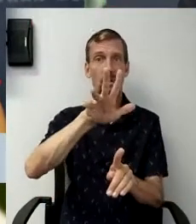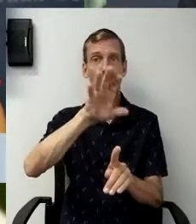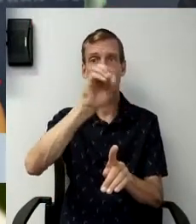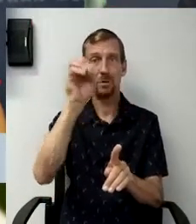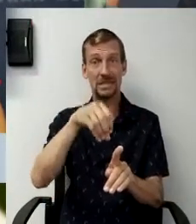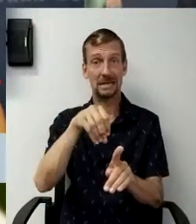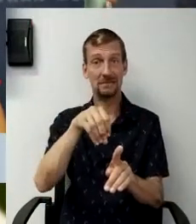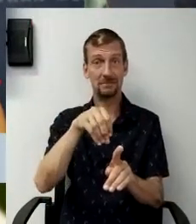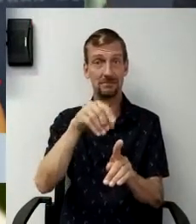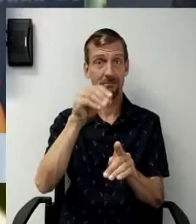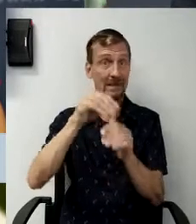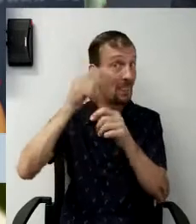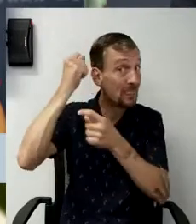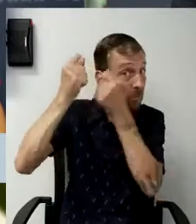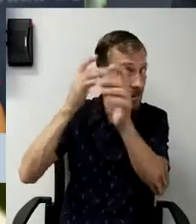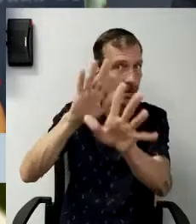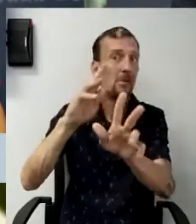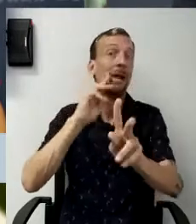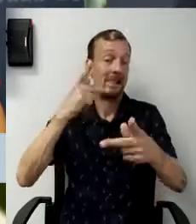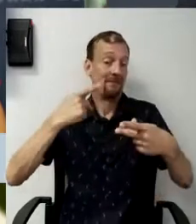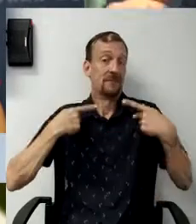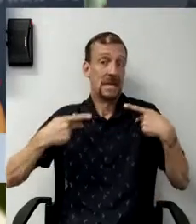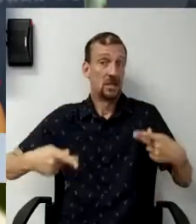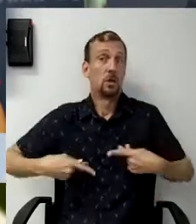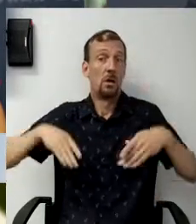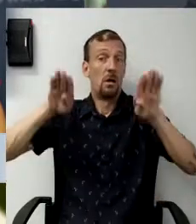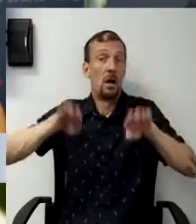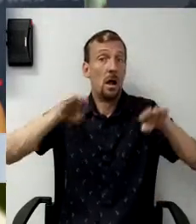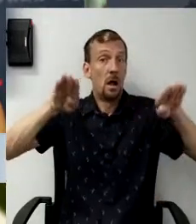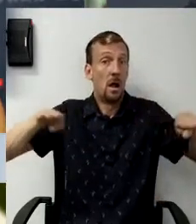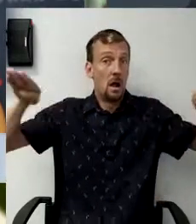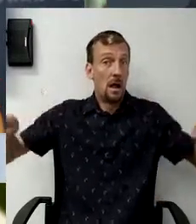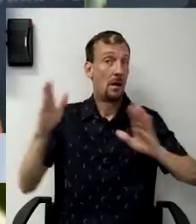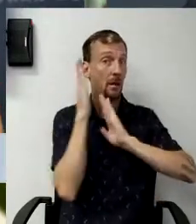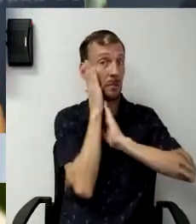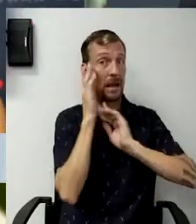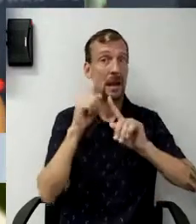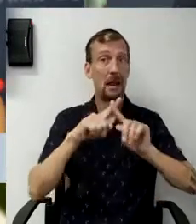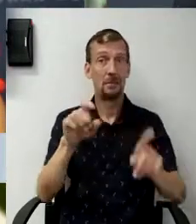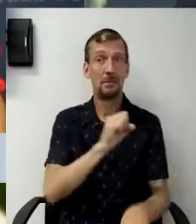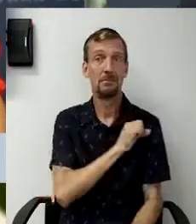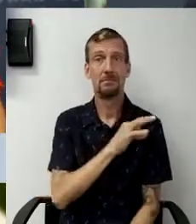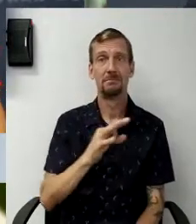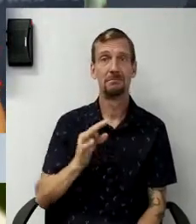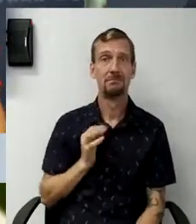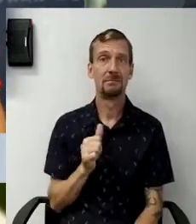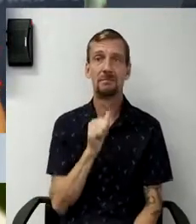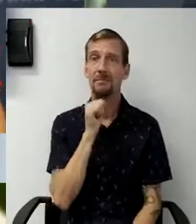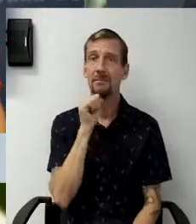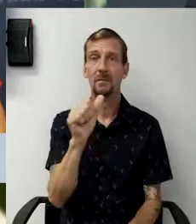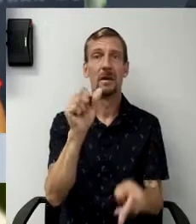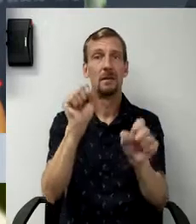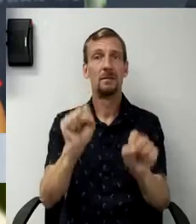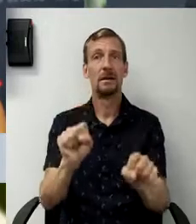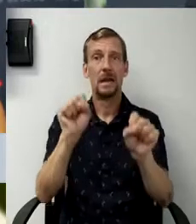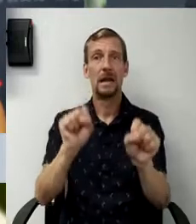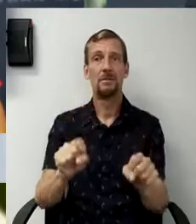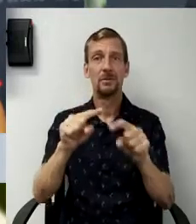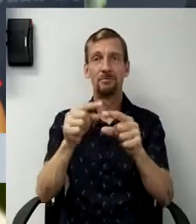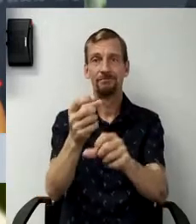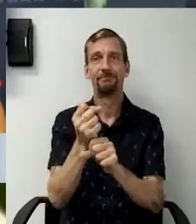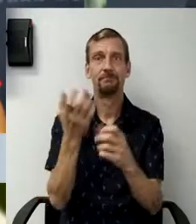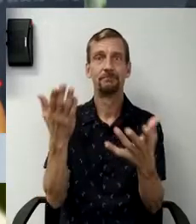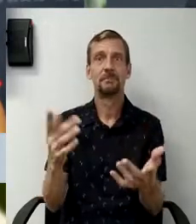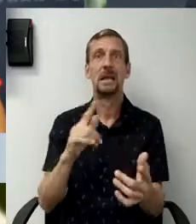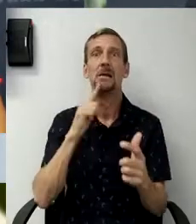in theory, in terms of physical beds. The problem is we don't have the staffing. That's our biggest challenge right now. It's the biggest challenge